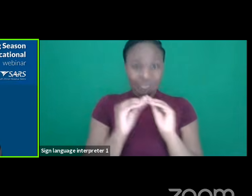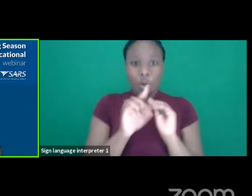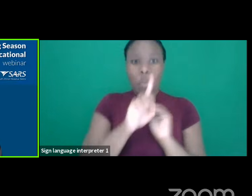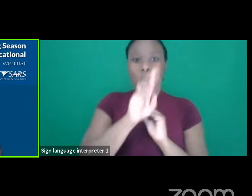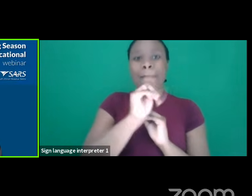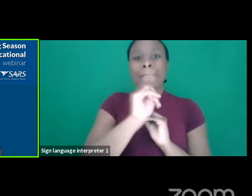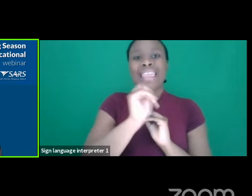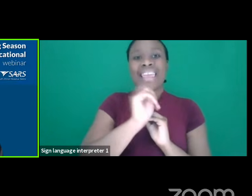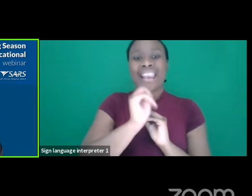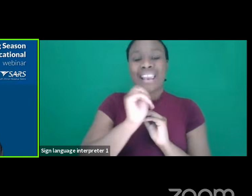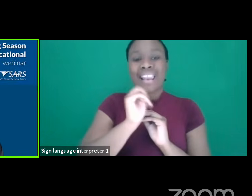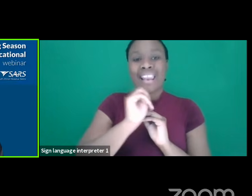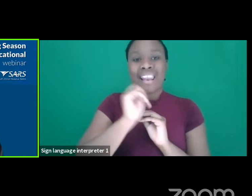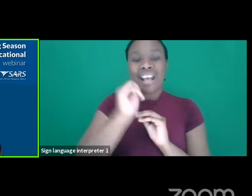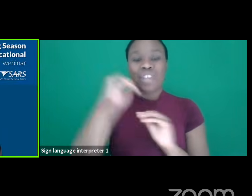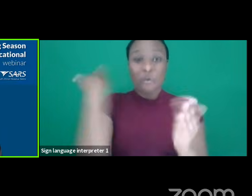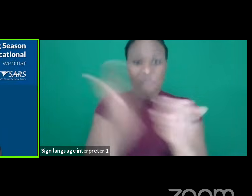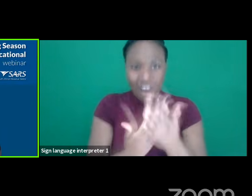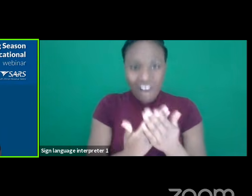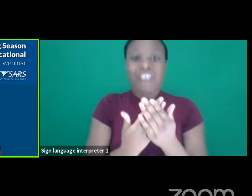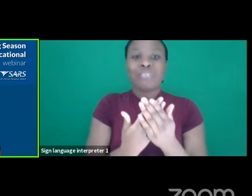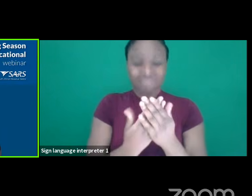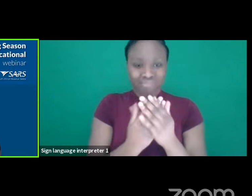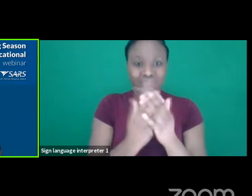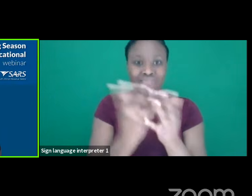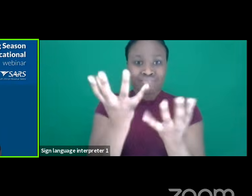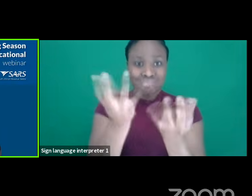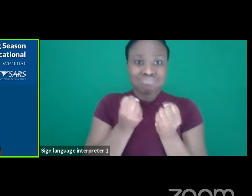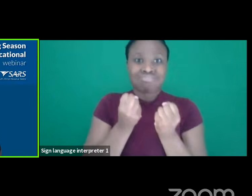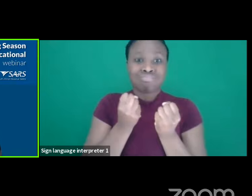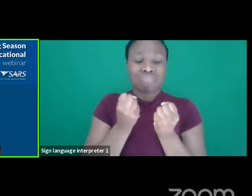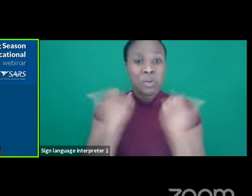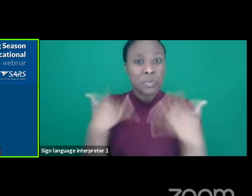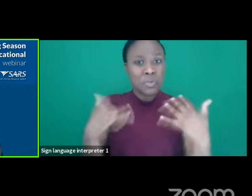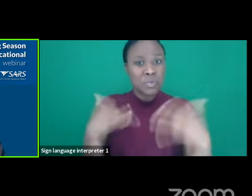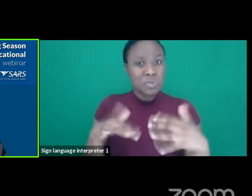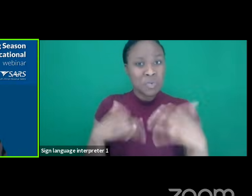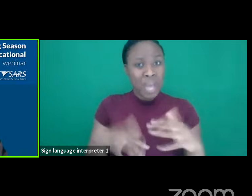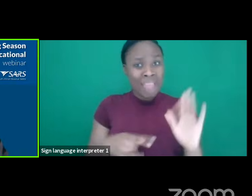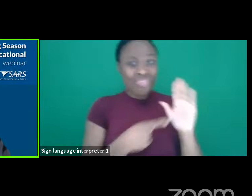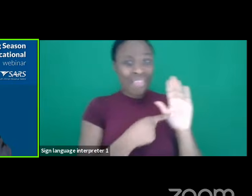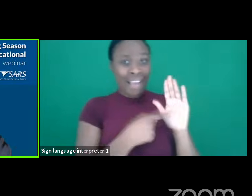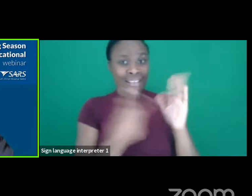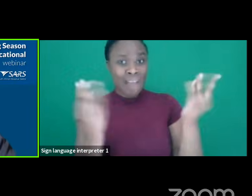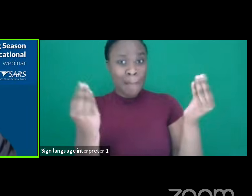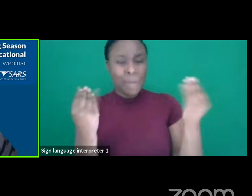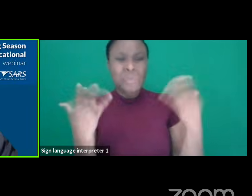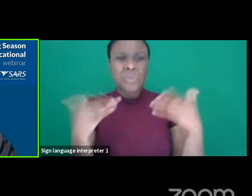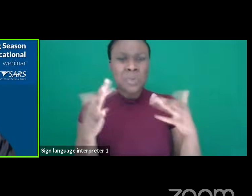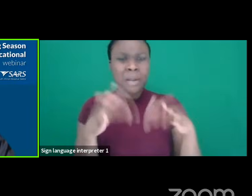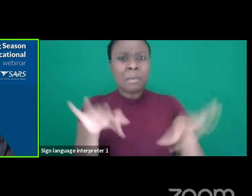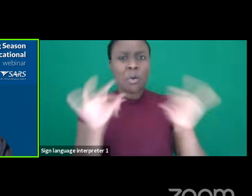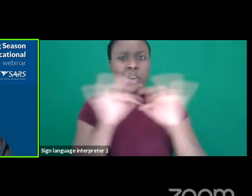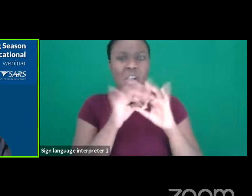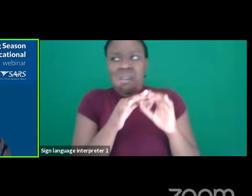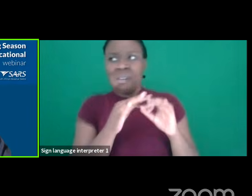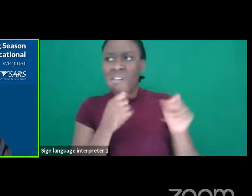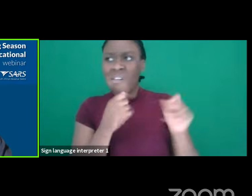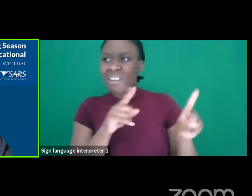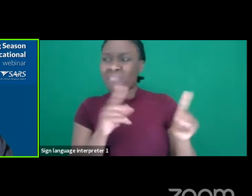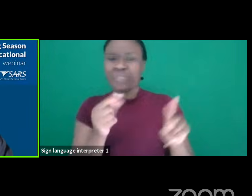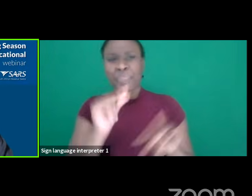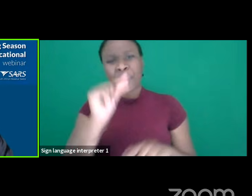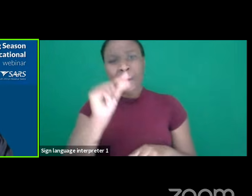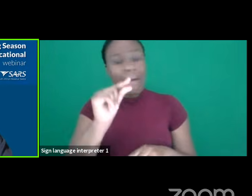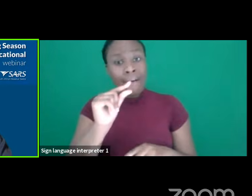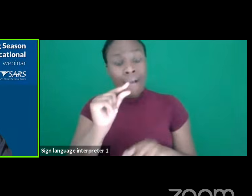This is a very important data point as well, because we want to make sure that if